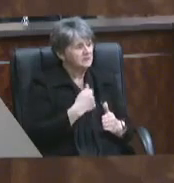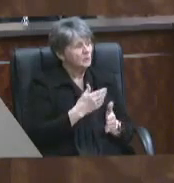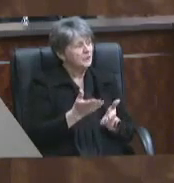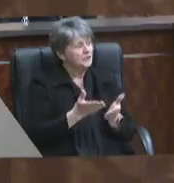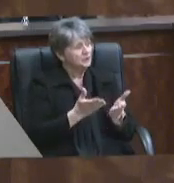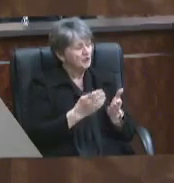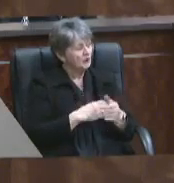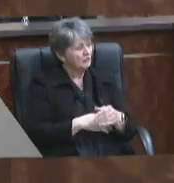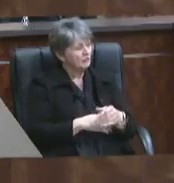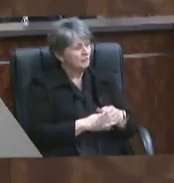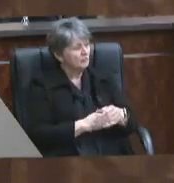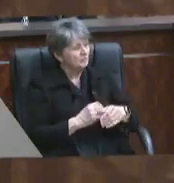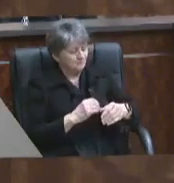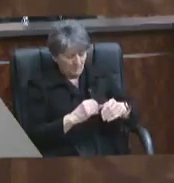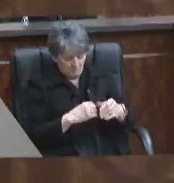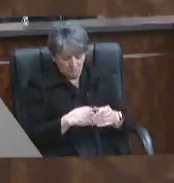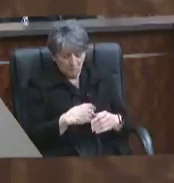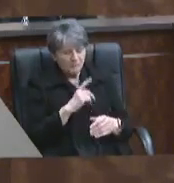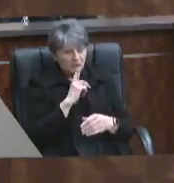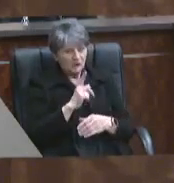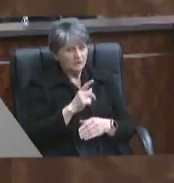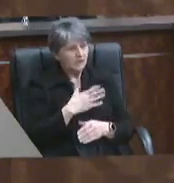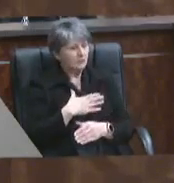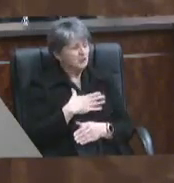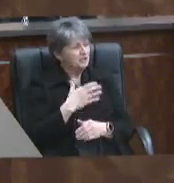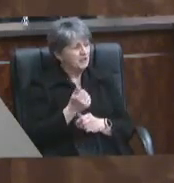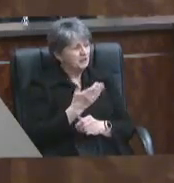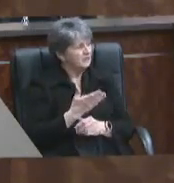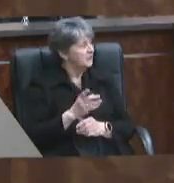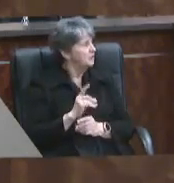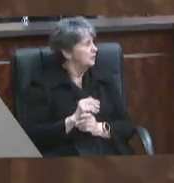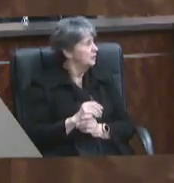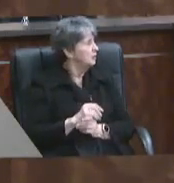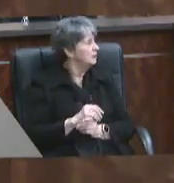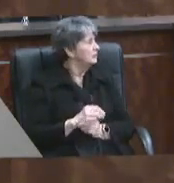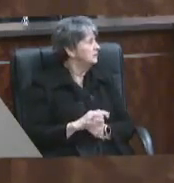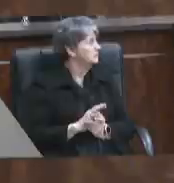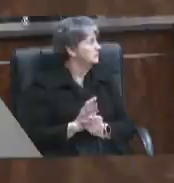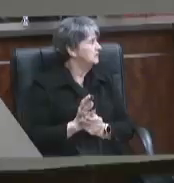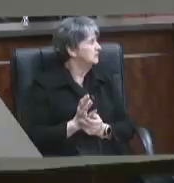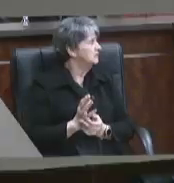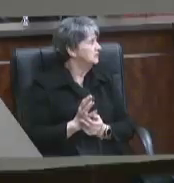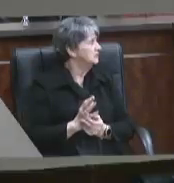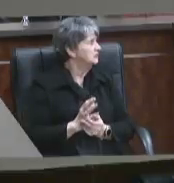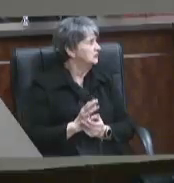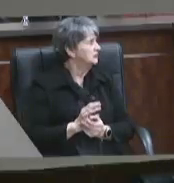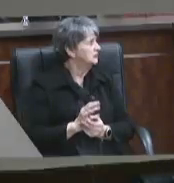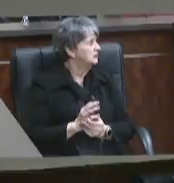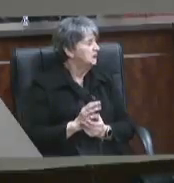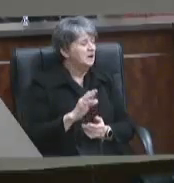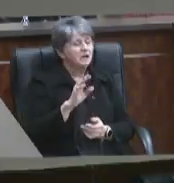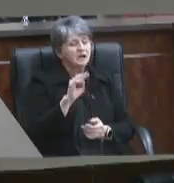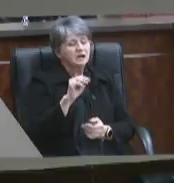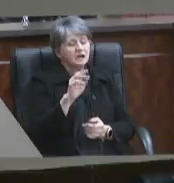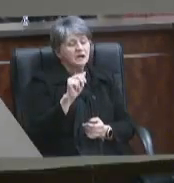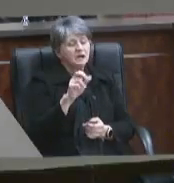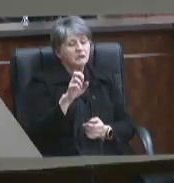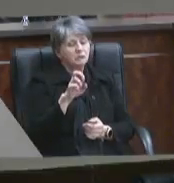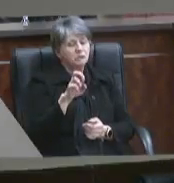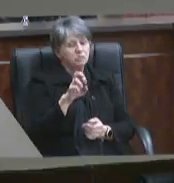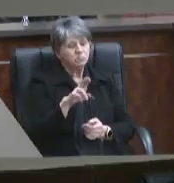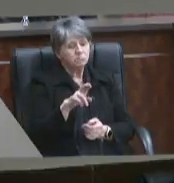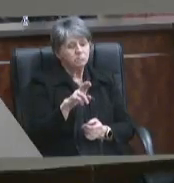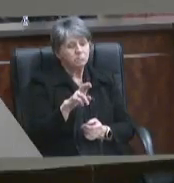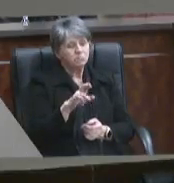we're certainly appreciative of everything COG does. Mayor Mo? I just want to acknowledge